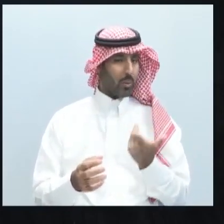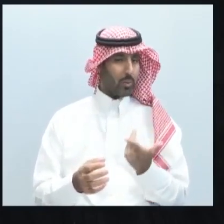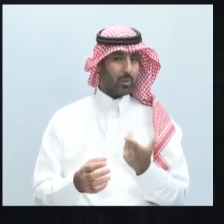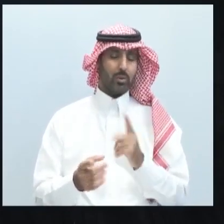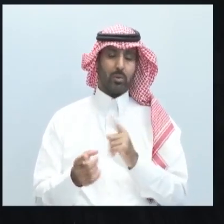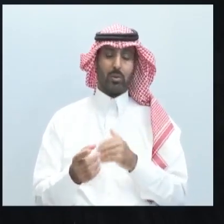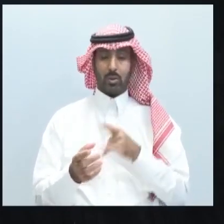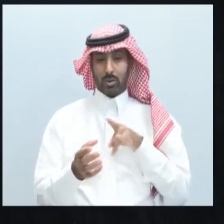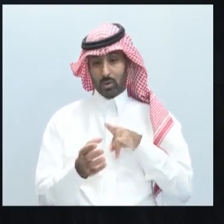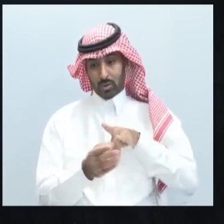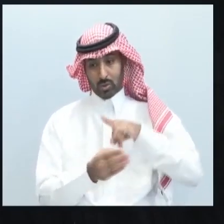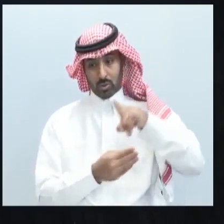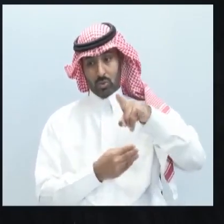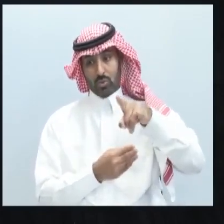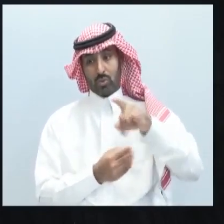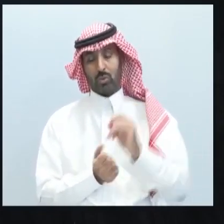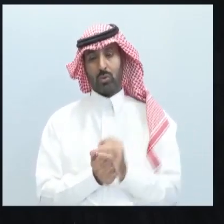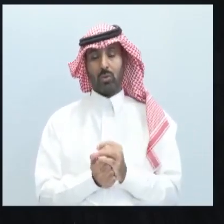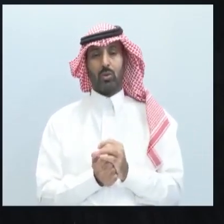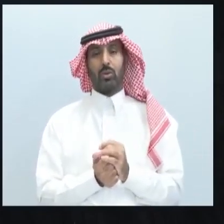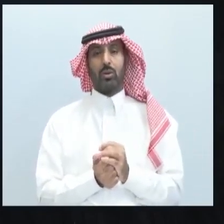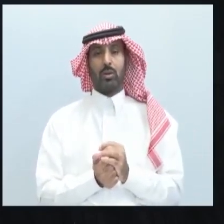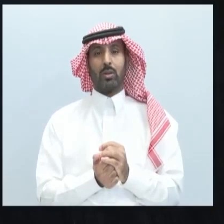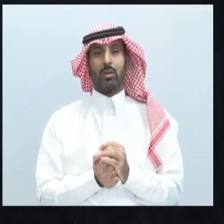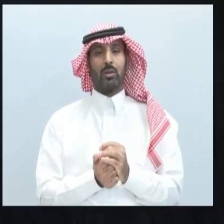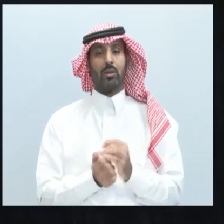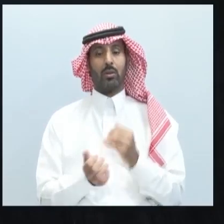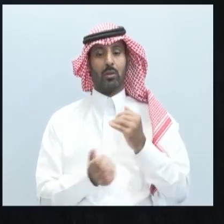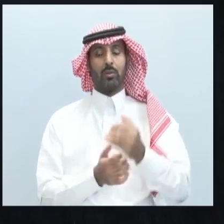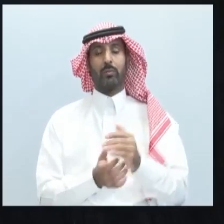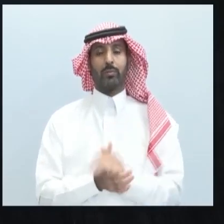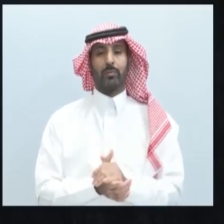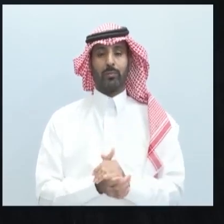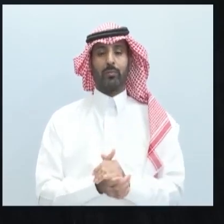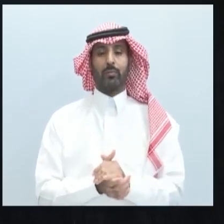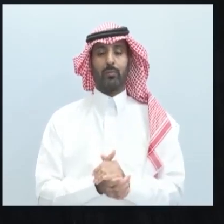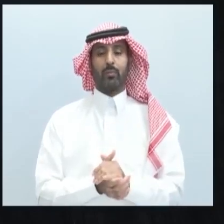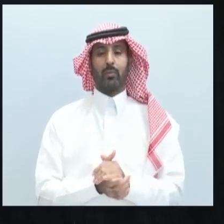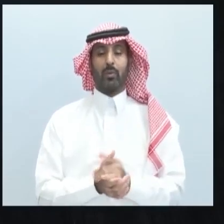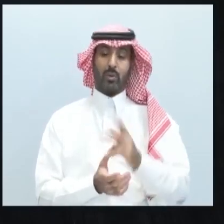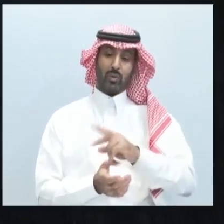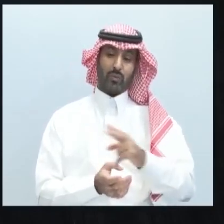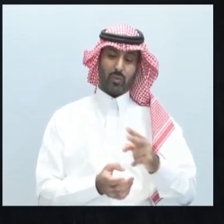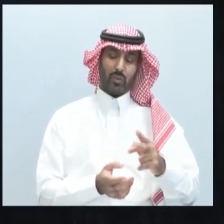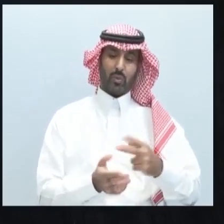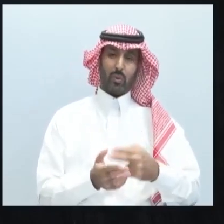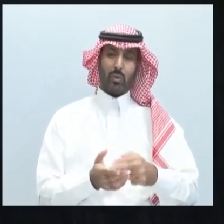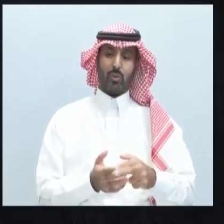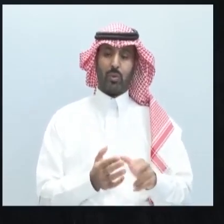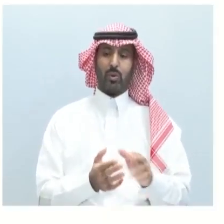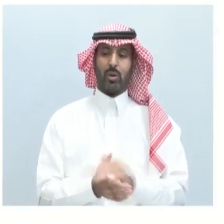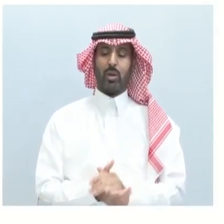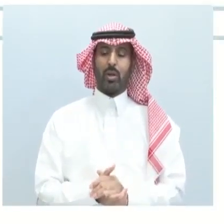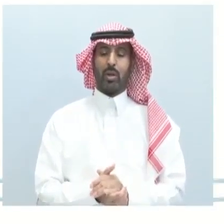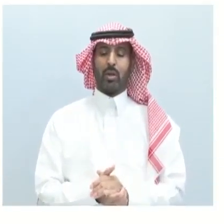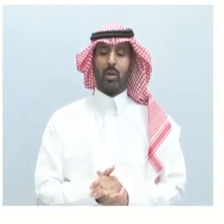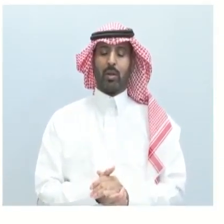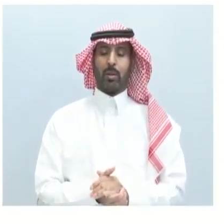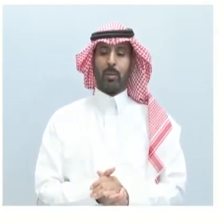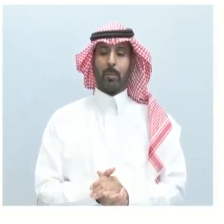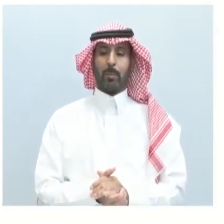face. There are ways to make life easier. There must be different solutions.